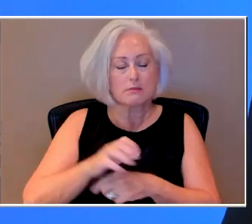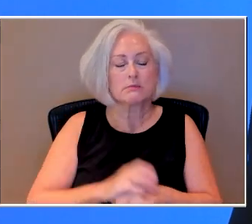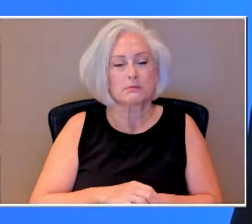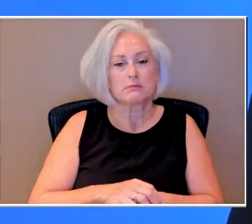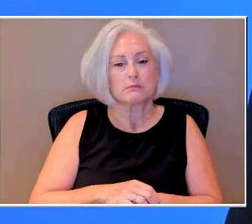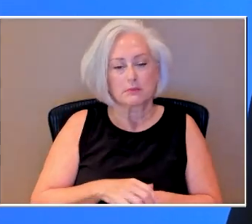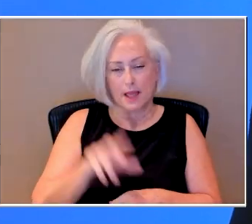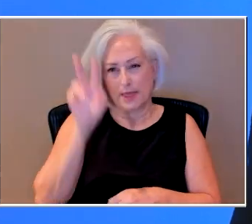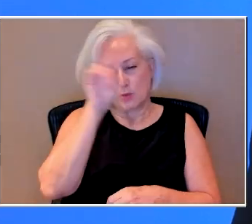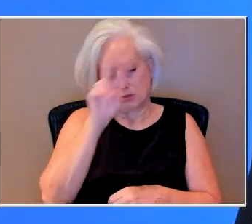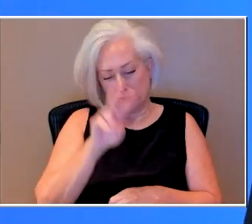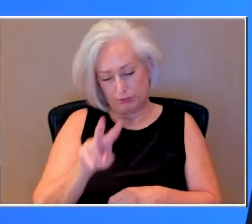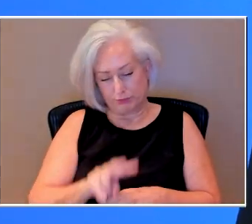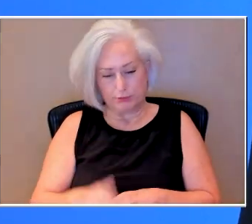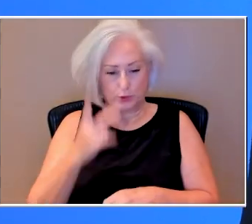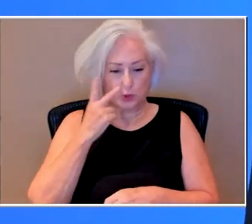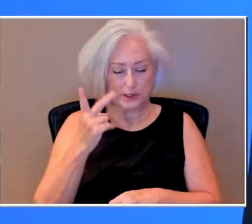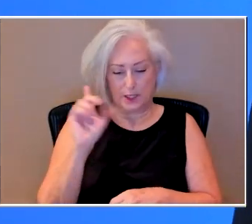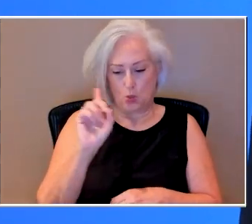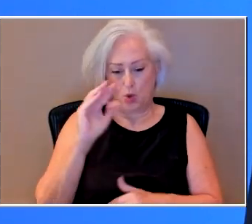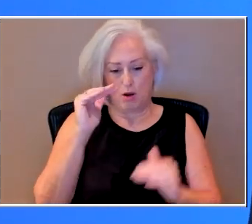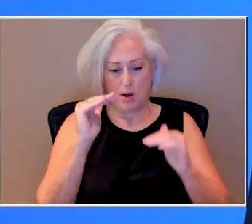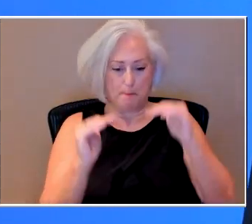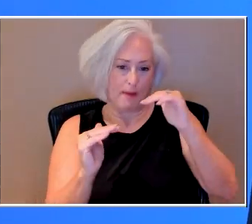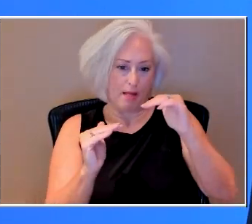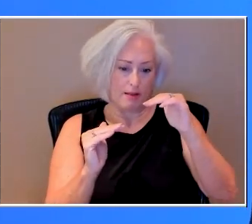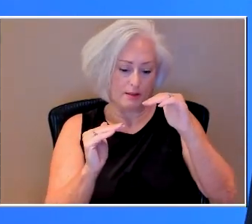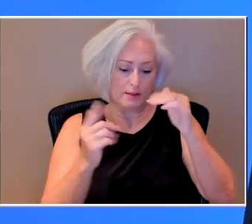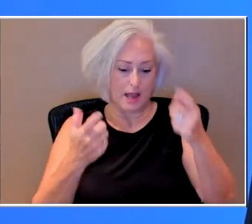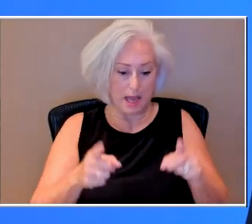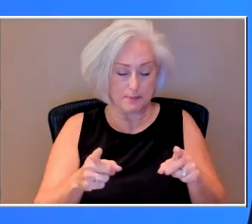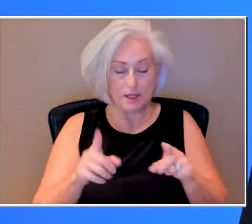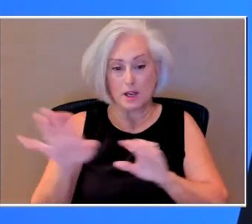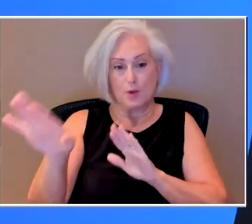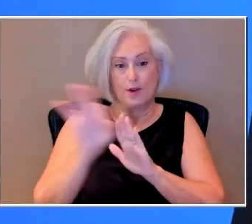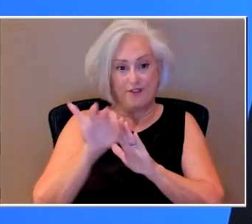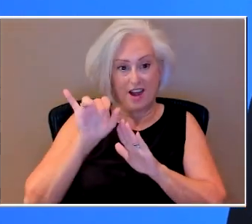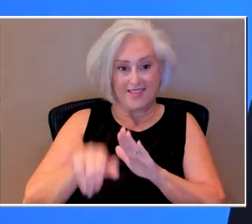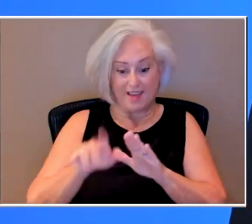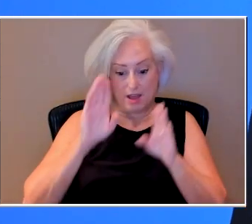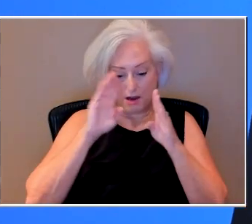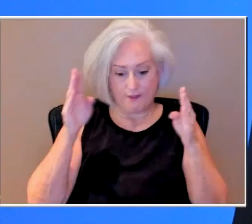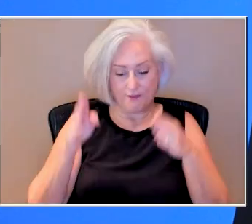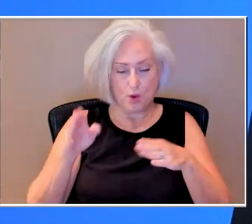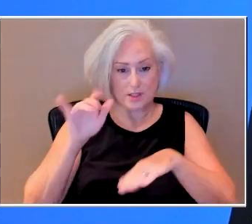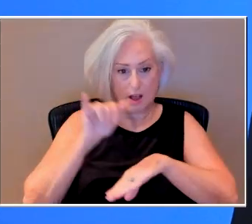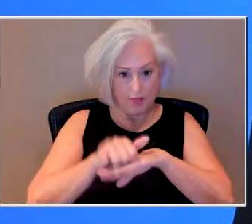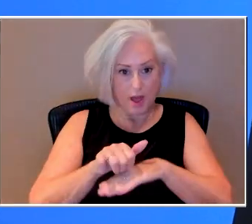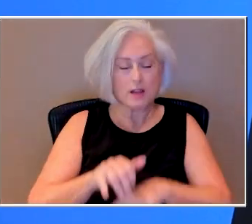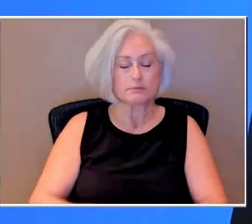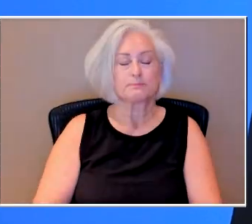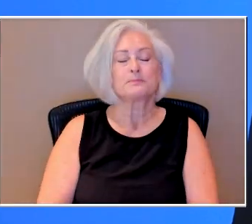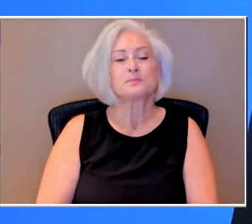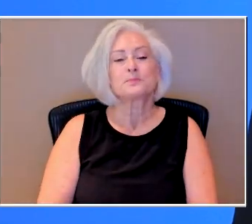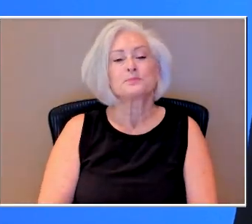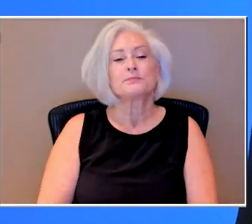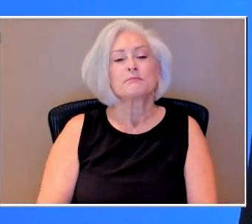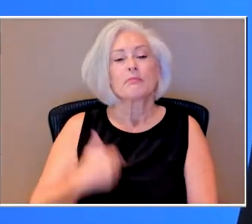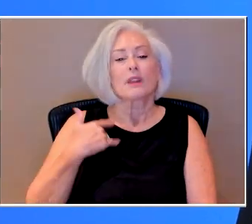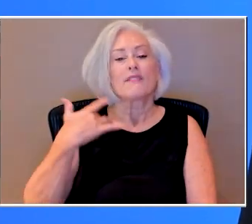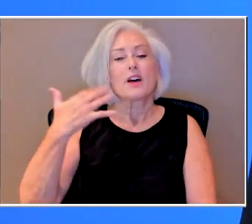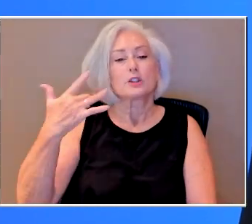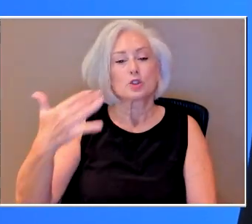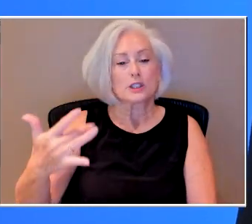that's causing that imbalance. And then once we find that, we address it, we focus on it, and then eventually, hopefully,